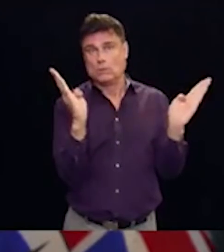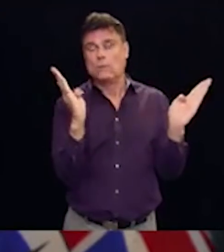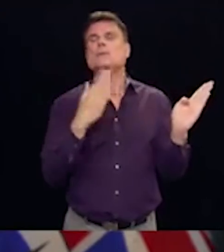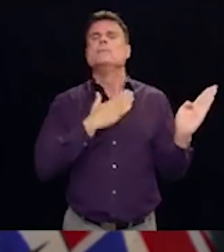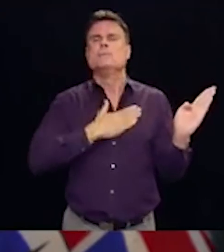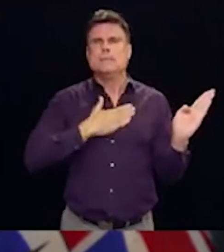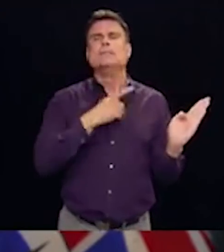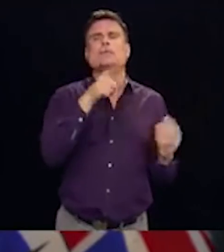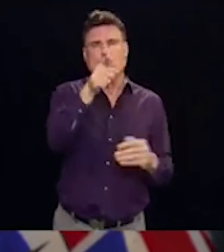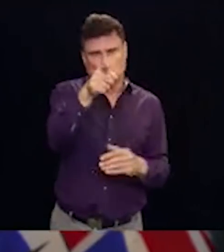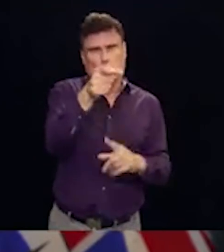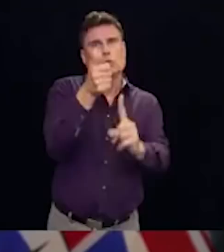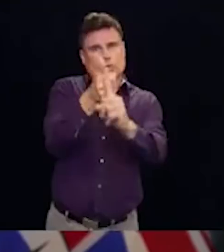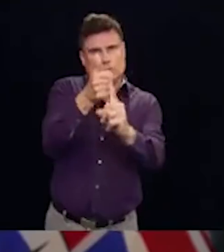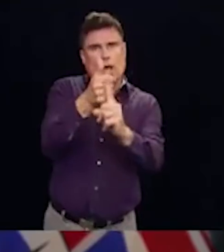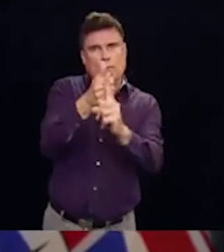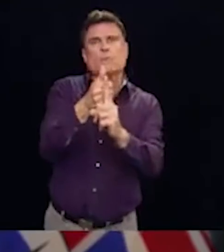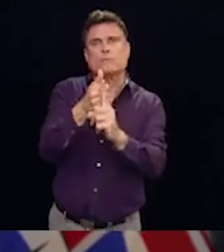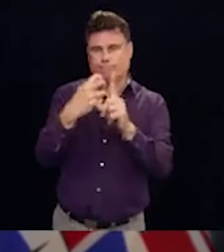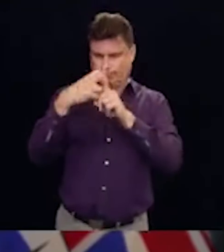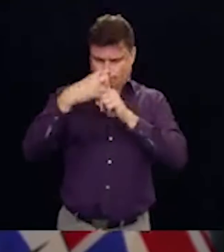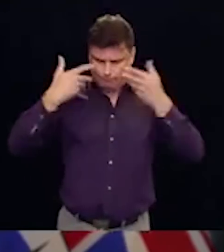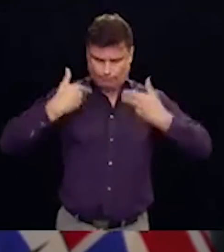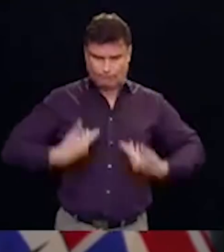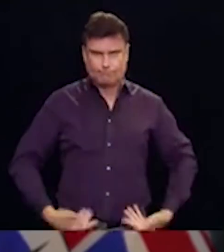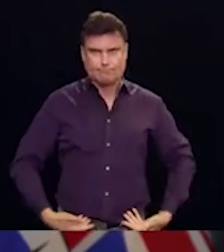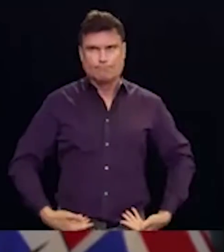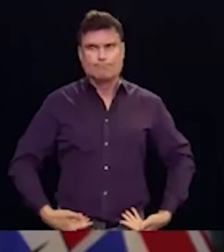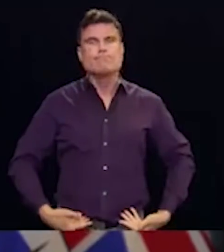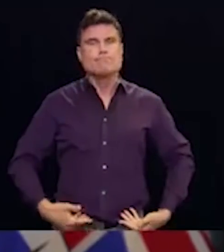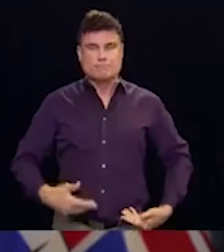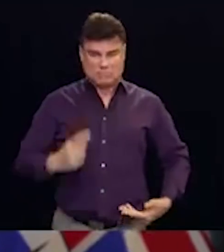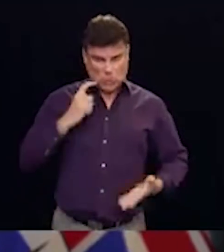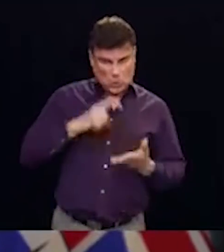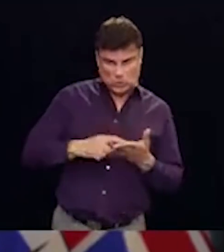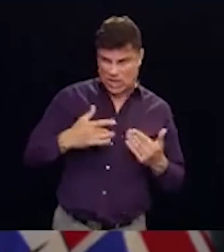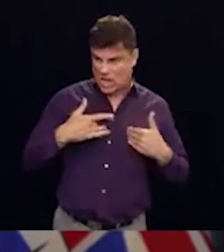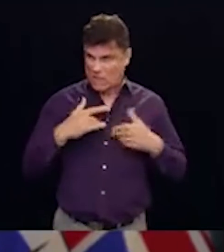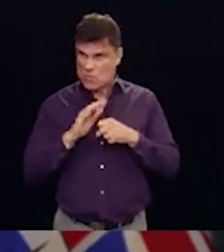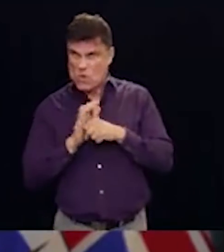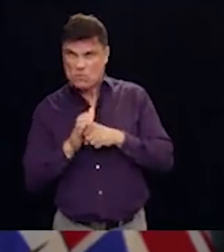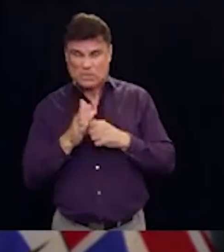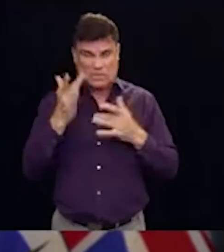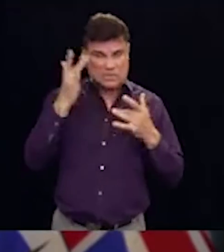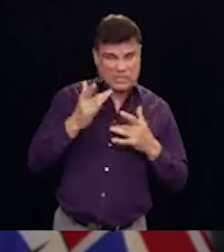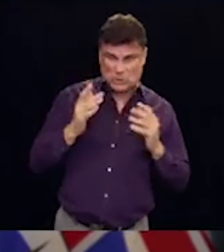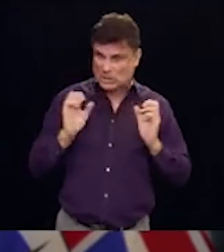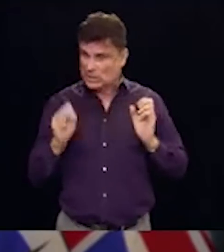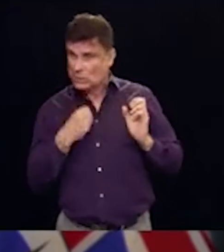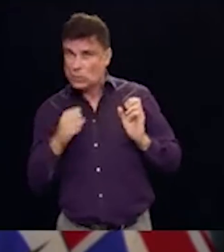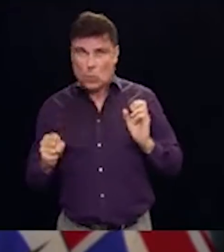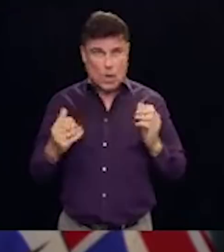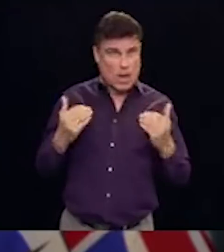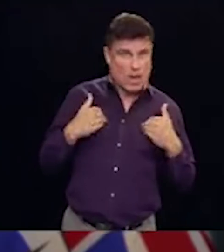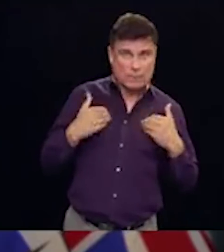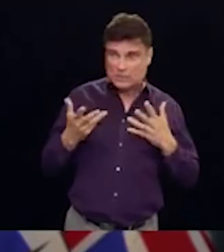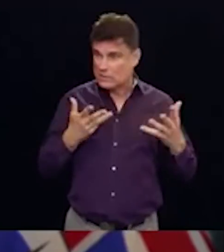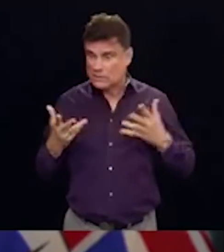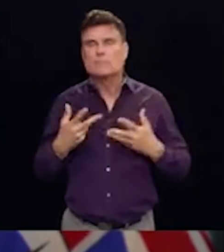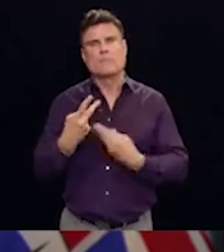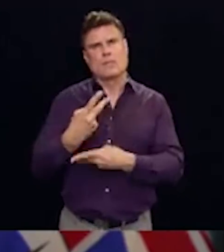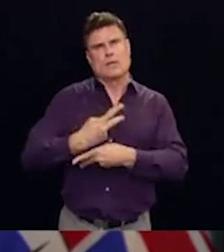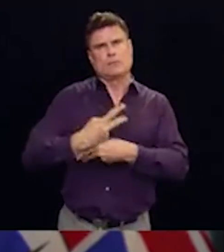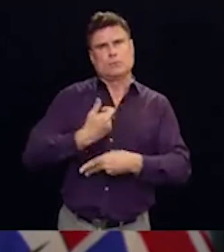We are at a point now where people are in the incubation period, may start showing symptoms of this virus, and they need